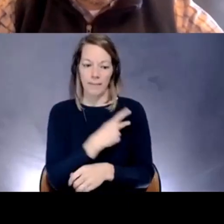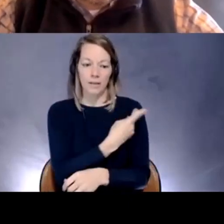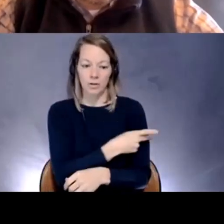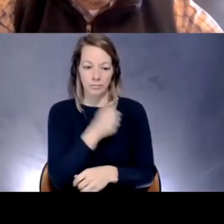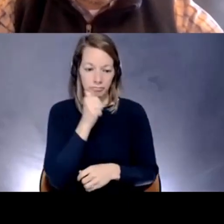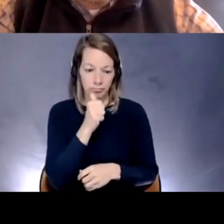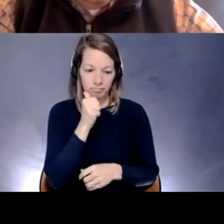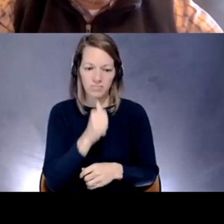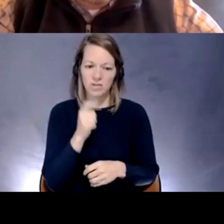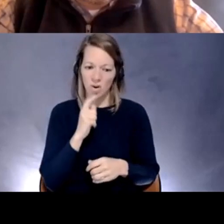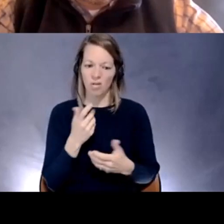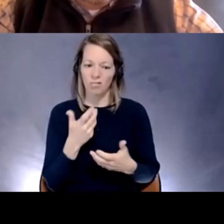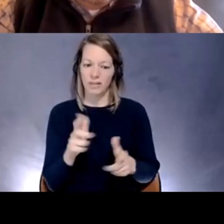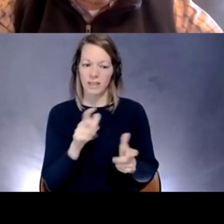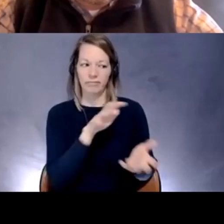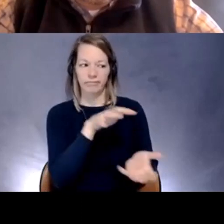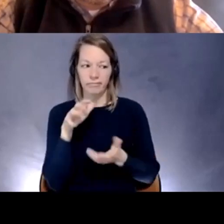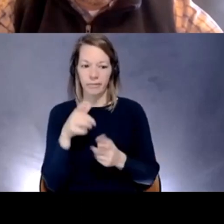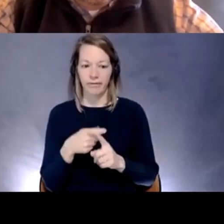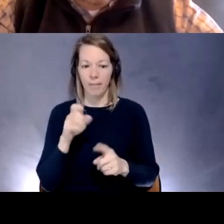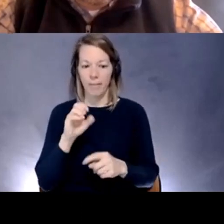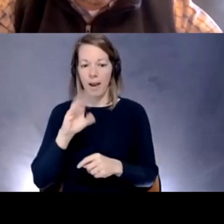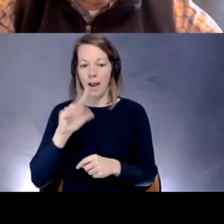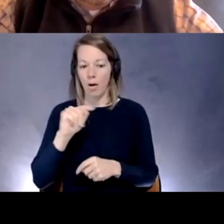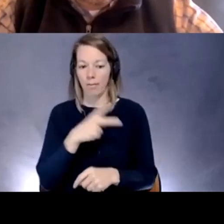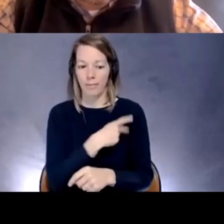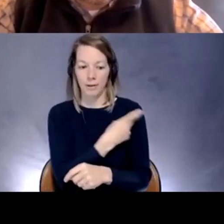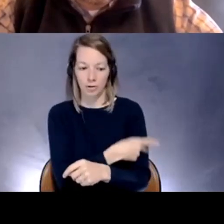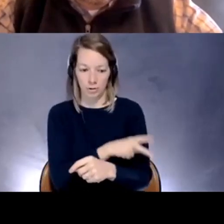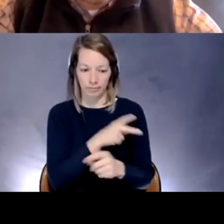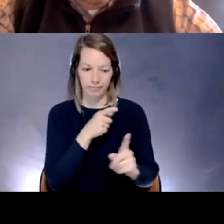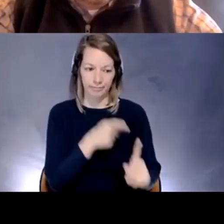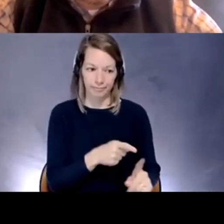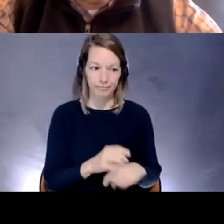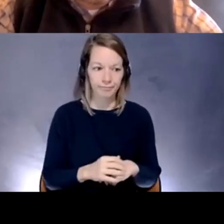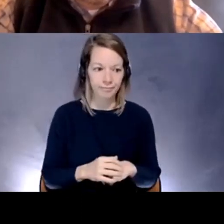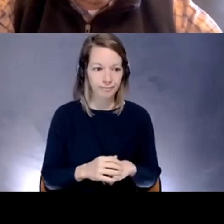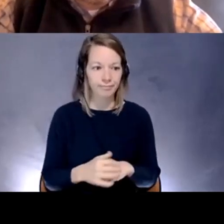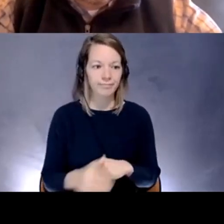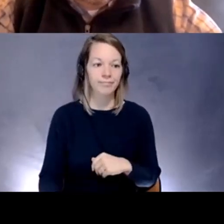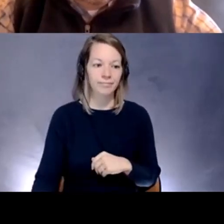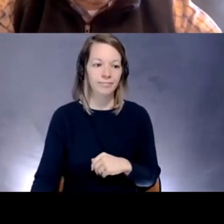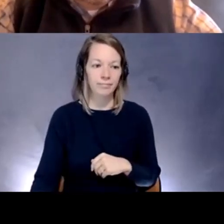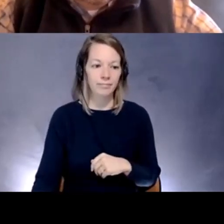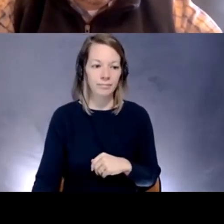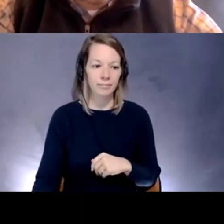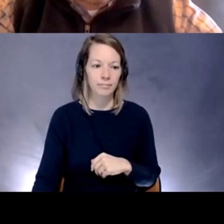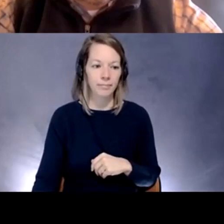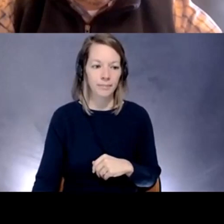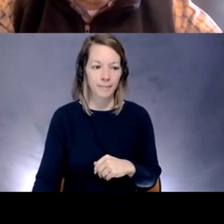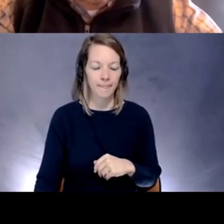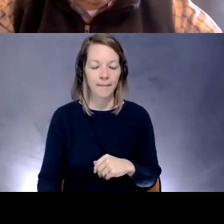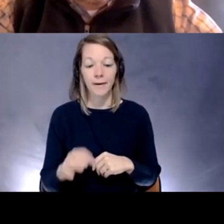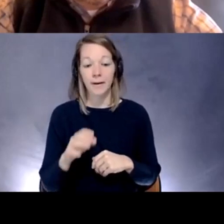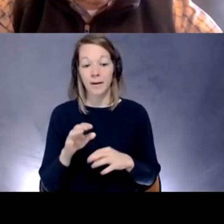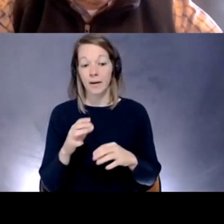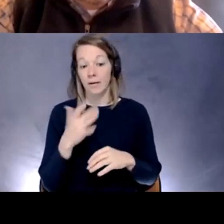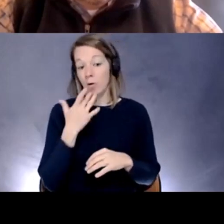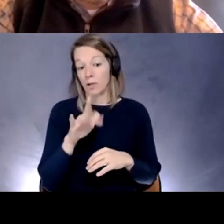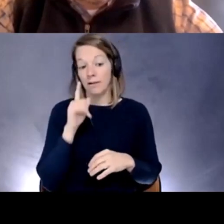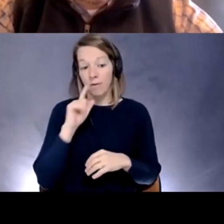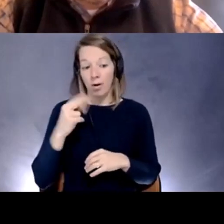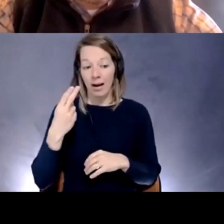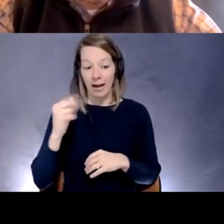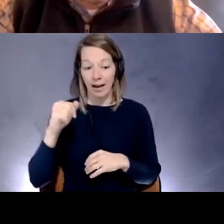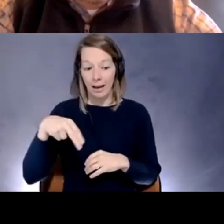really large part is coming from that outpatient part. Really fortunate for HCPF and